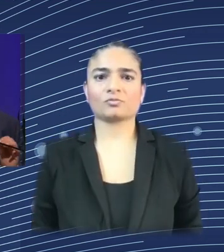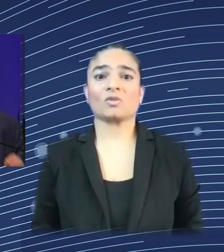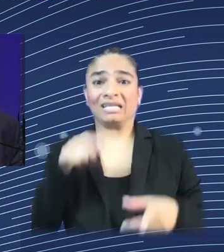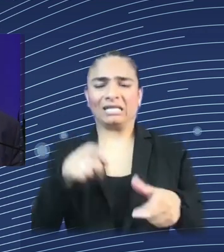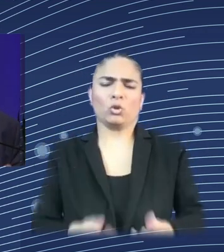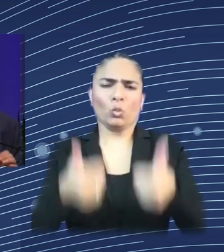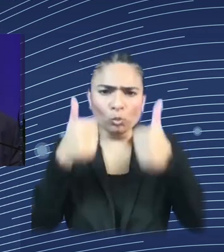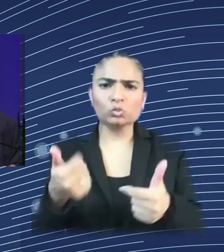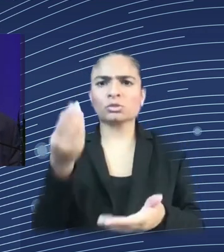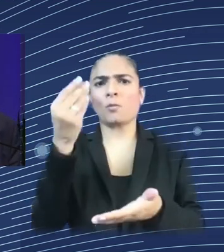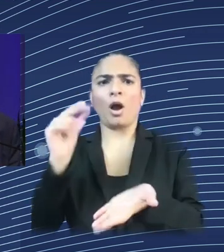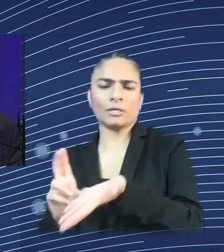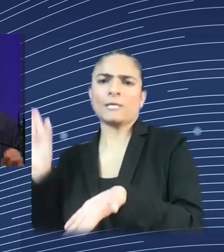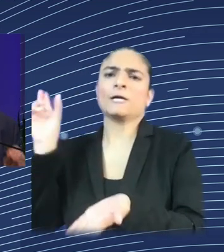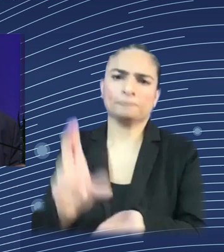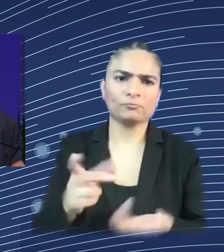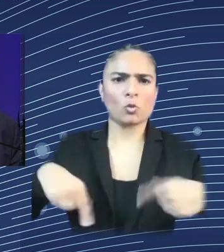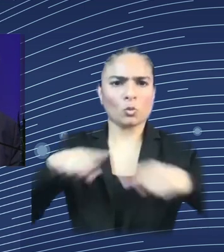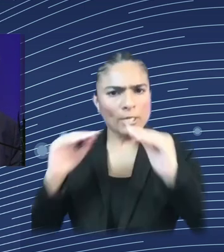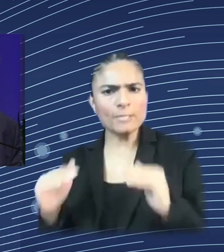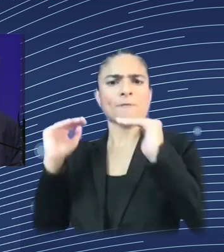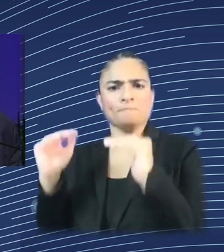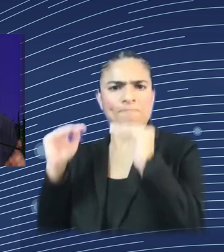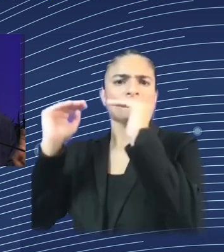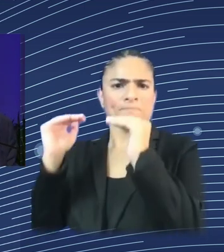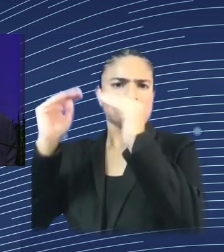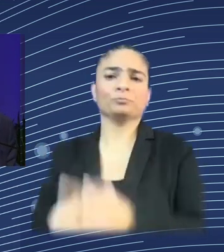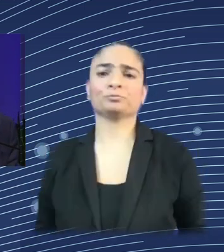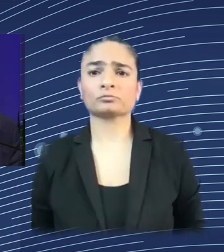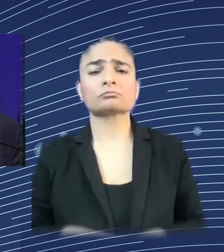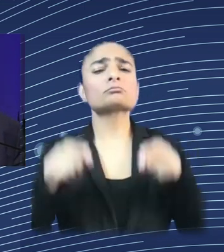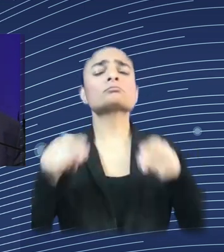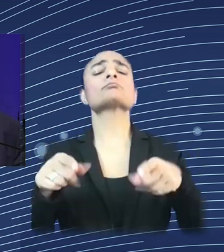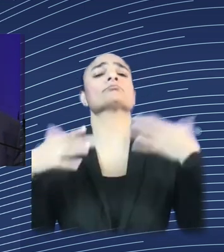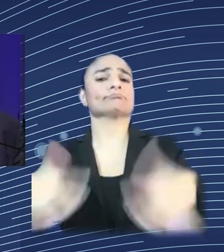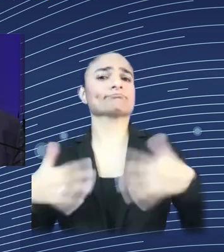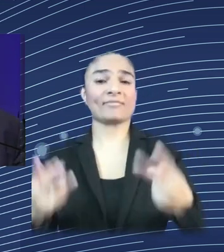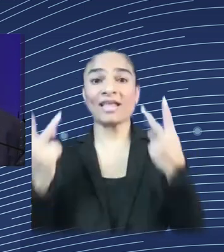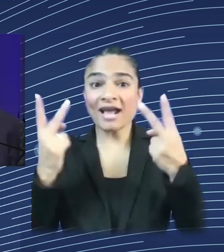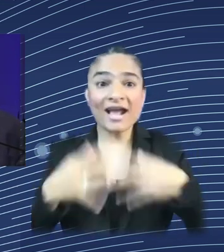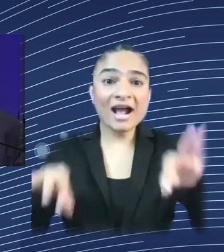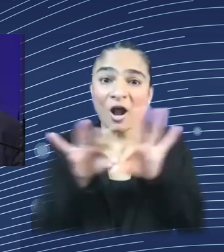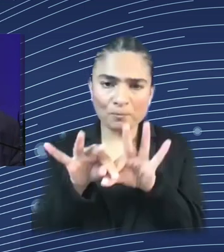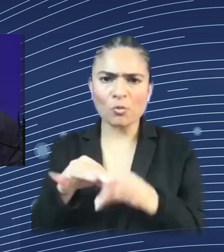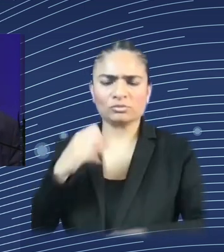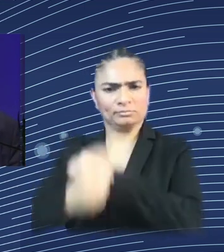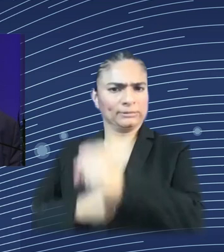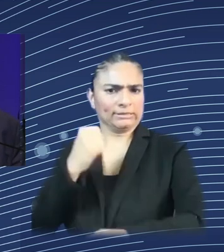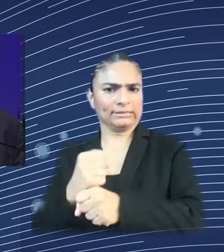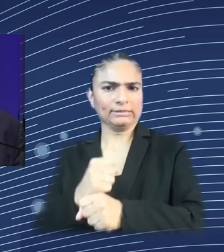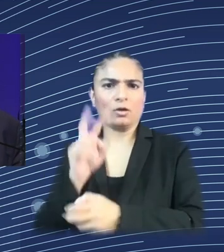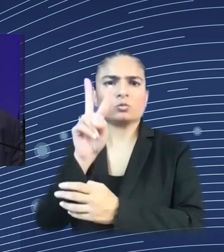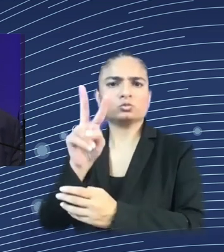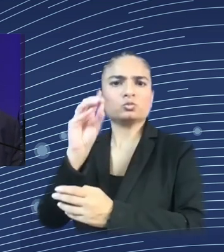the inspectorates on the field who are taking the decisions, not the machines. So no computer, no